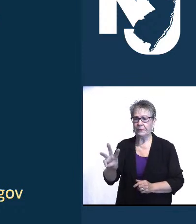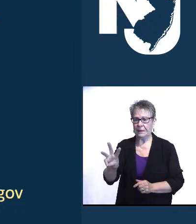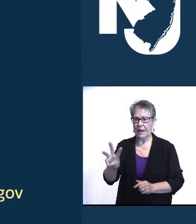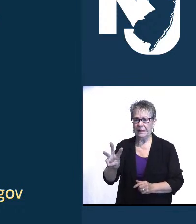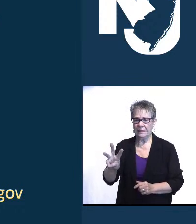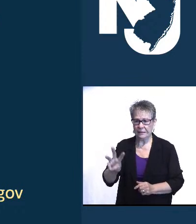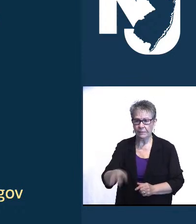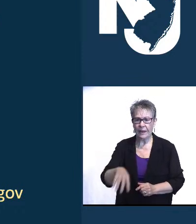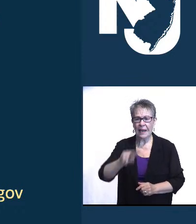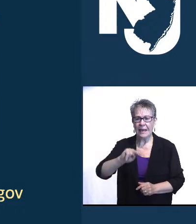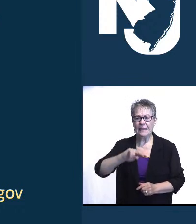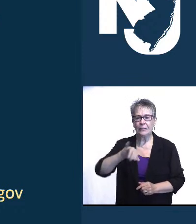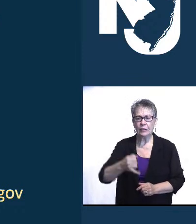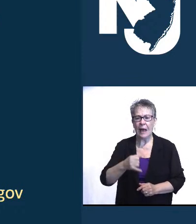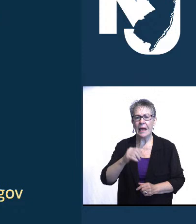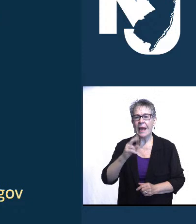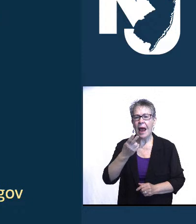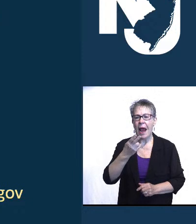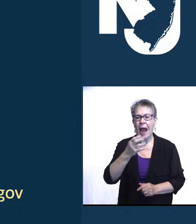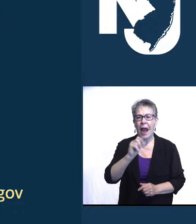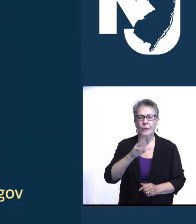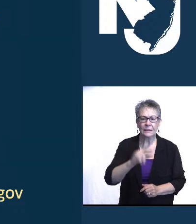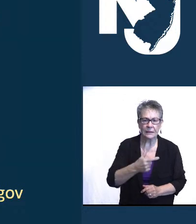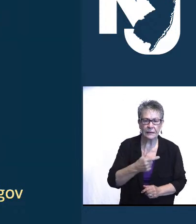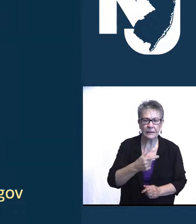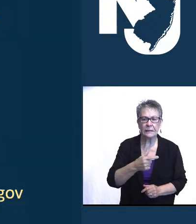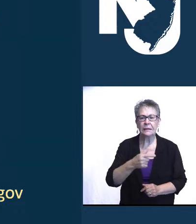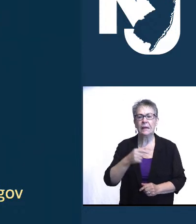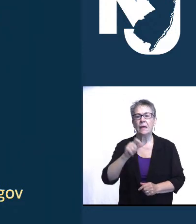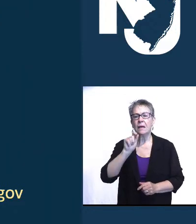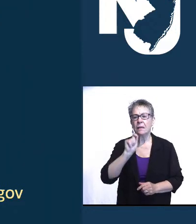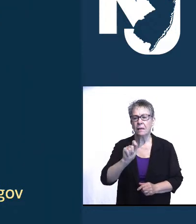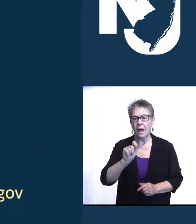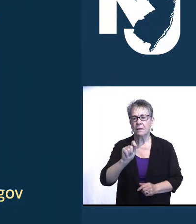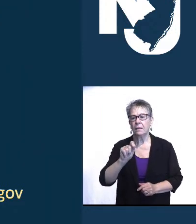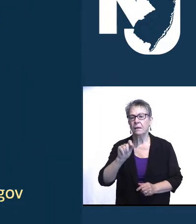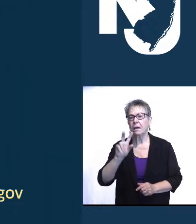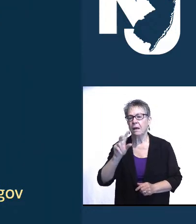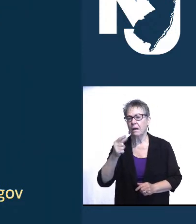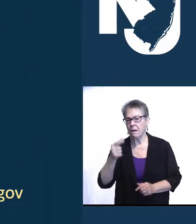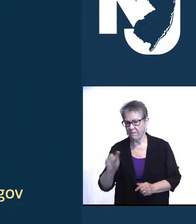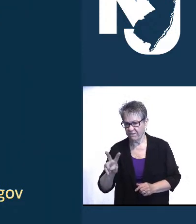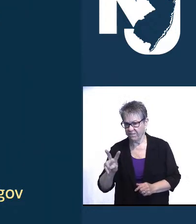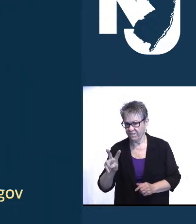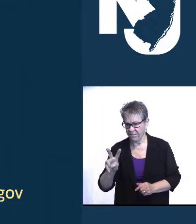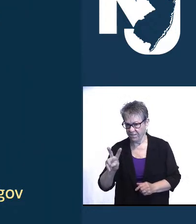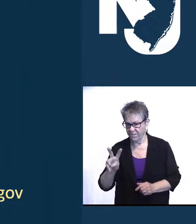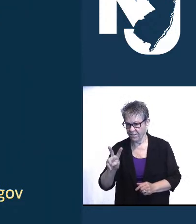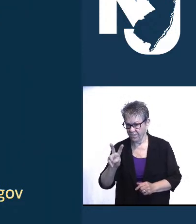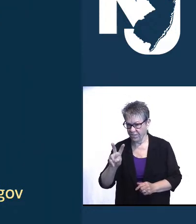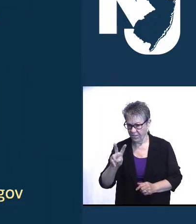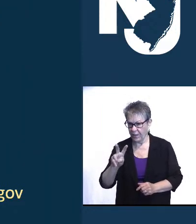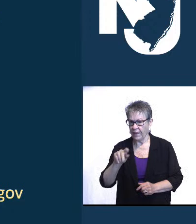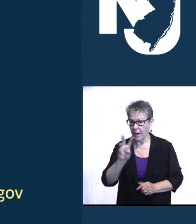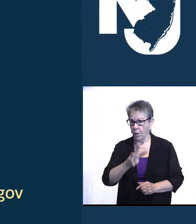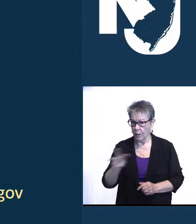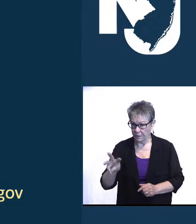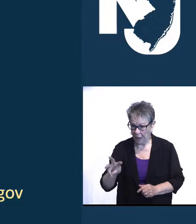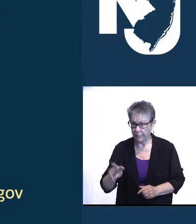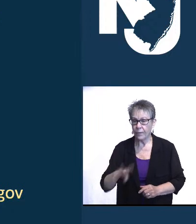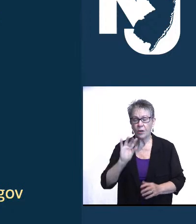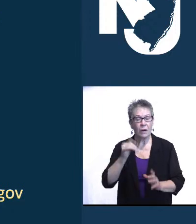that's njhousing.gov, and click the link for the Homeowner Assistance Fund, or you can call that phone number that's up